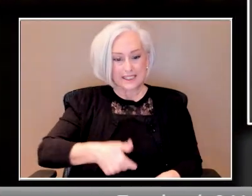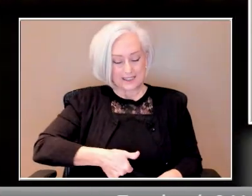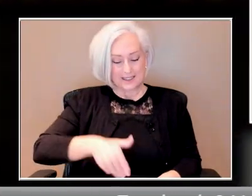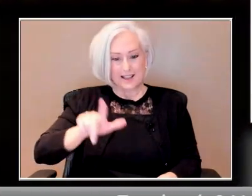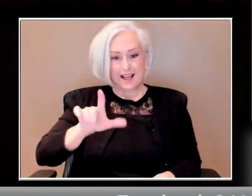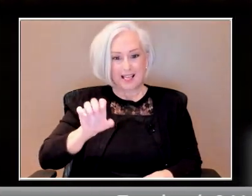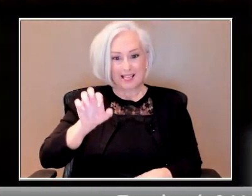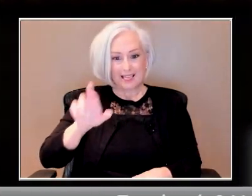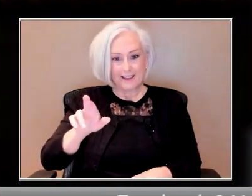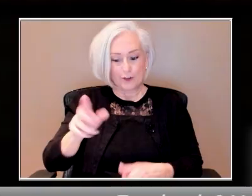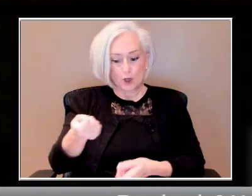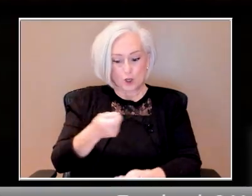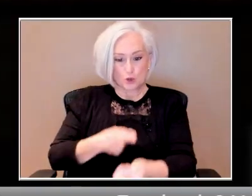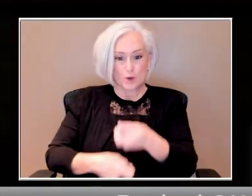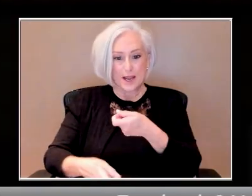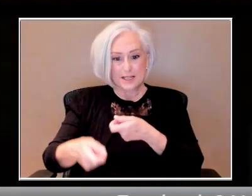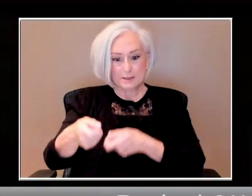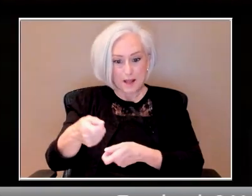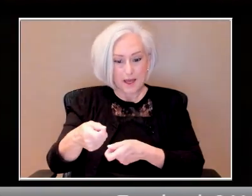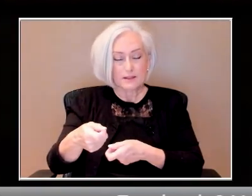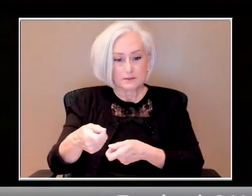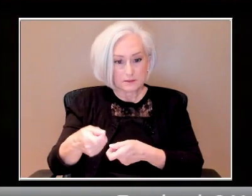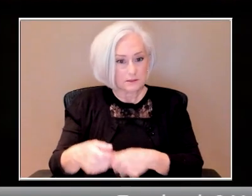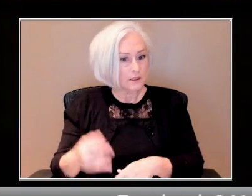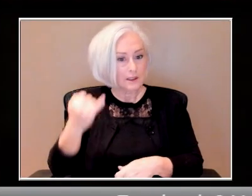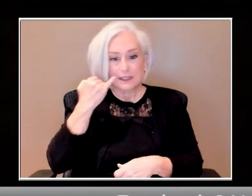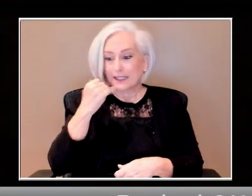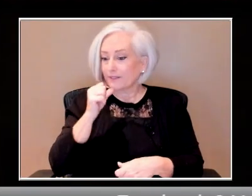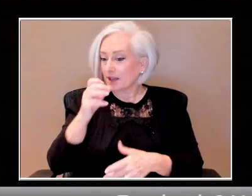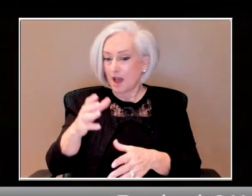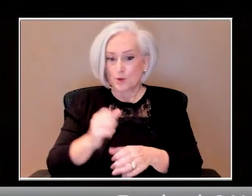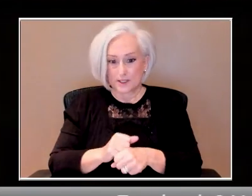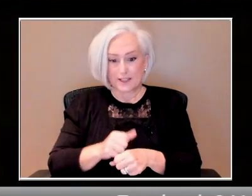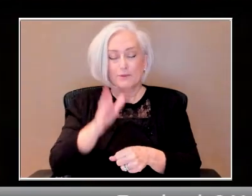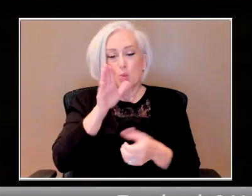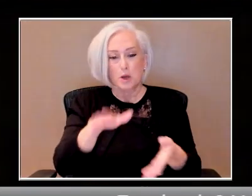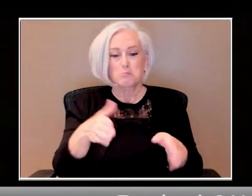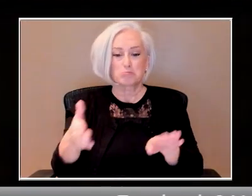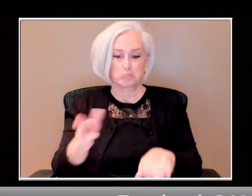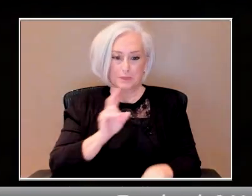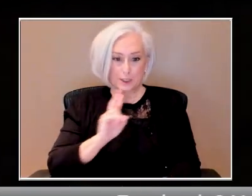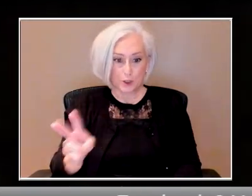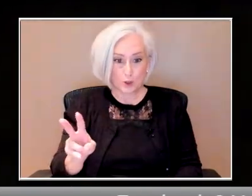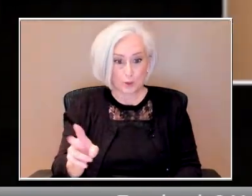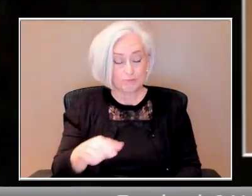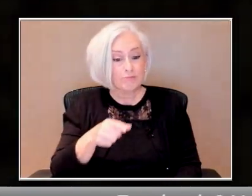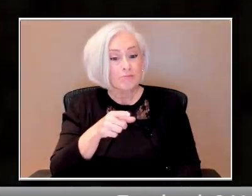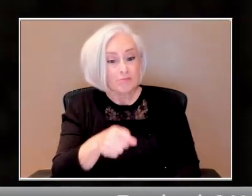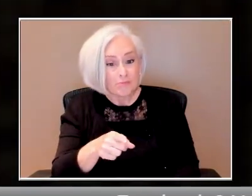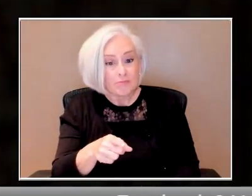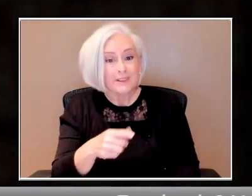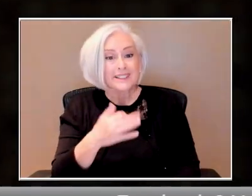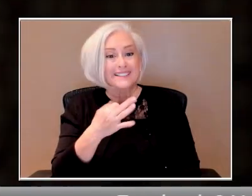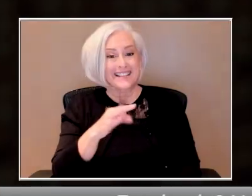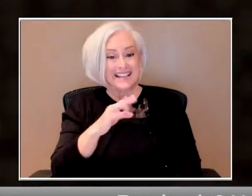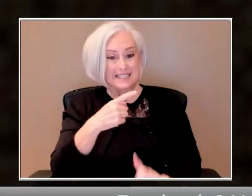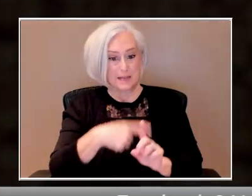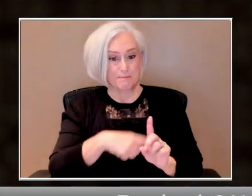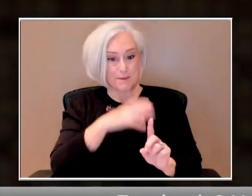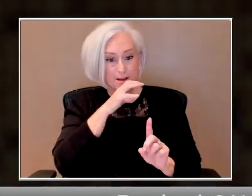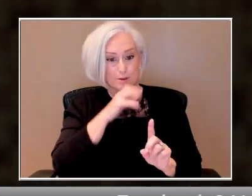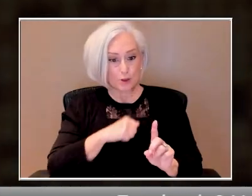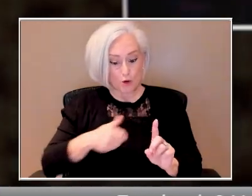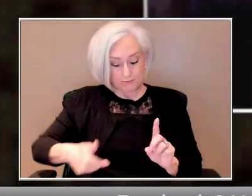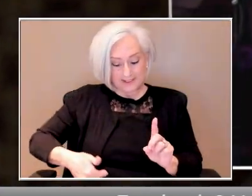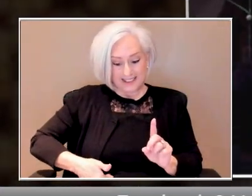would die by the time he's 2. At 11 months old, Luke got that liver transplant. And for the next nearly 29 years,